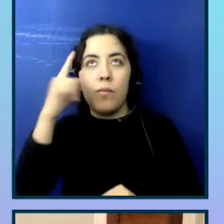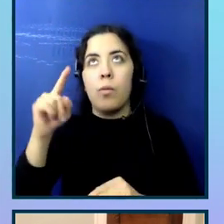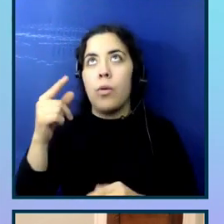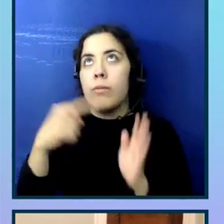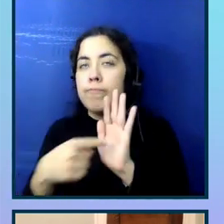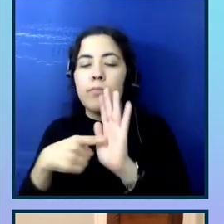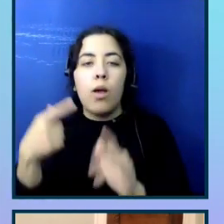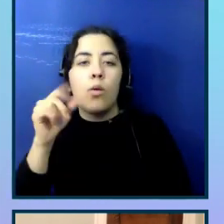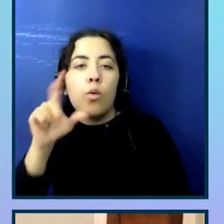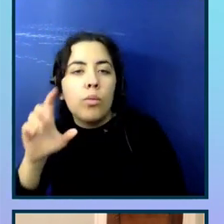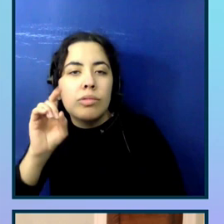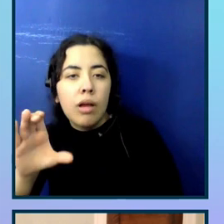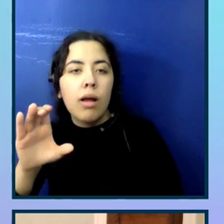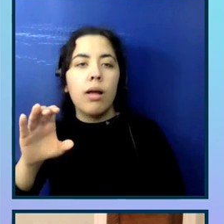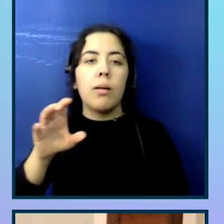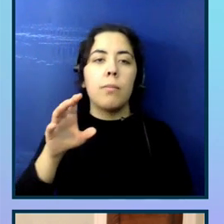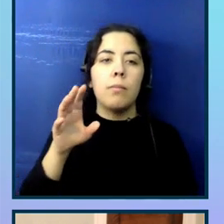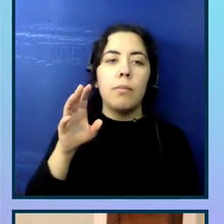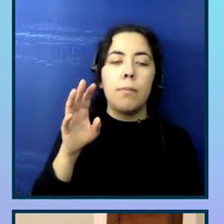Word or some similar software.